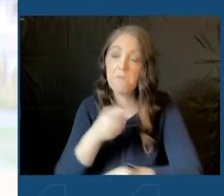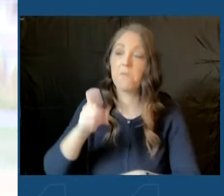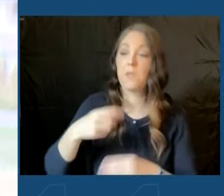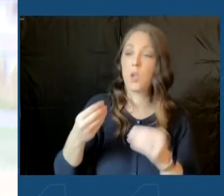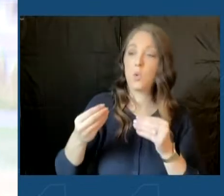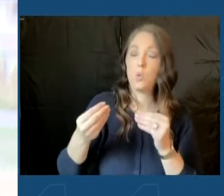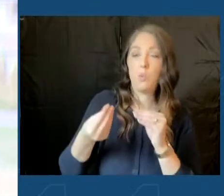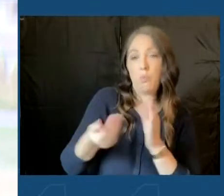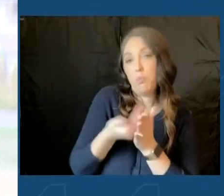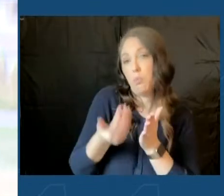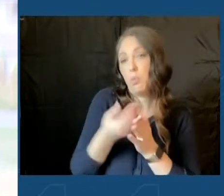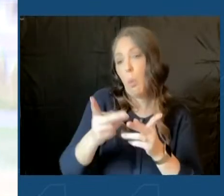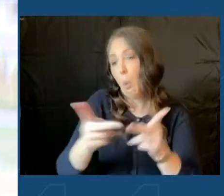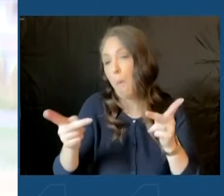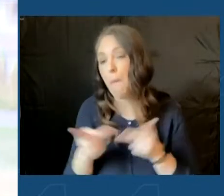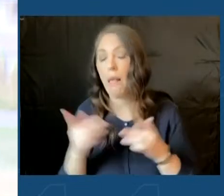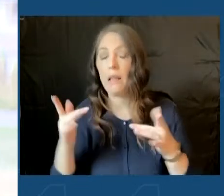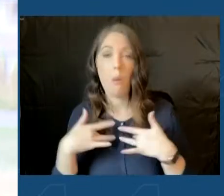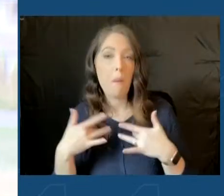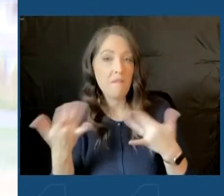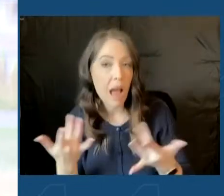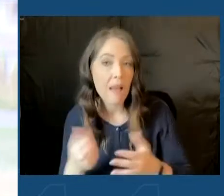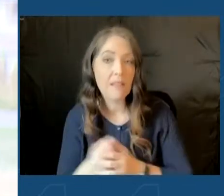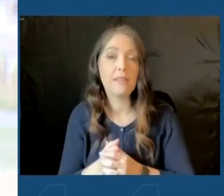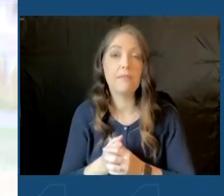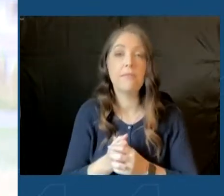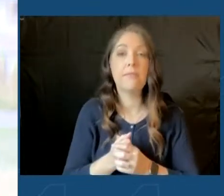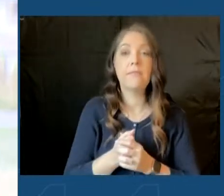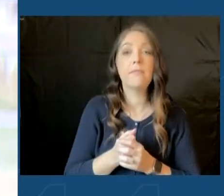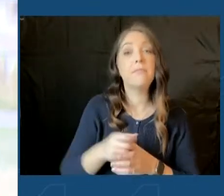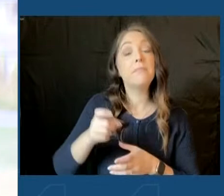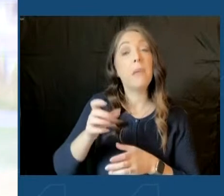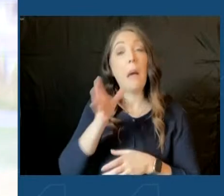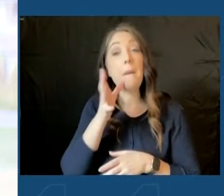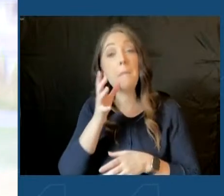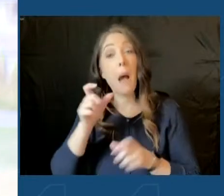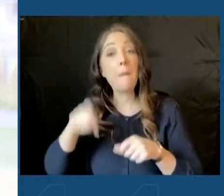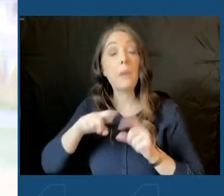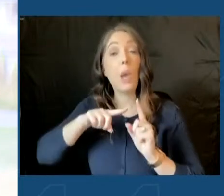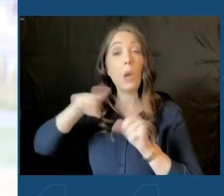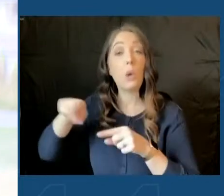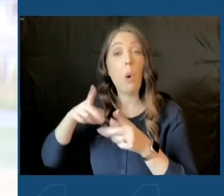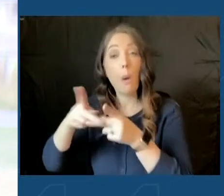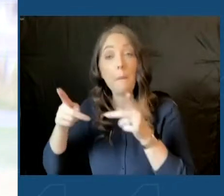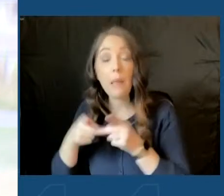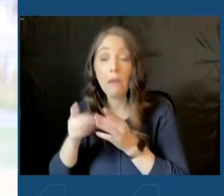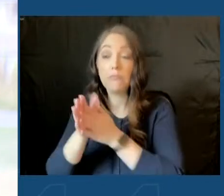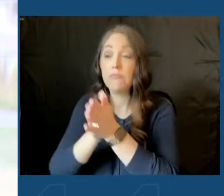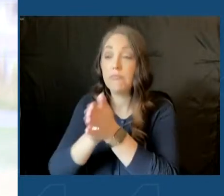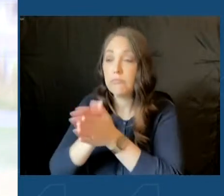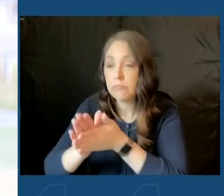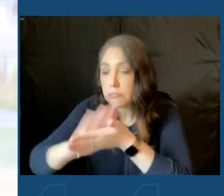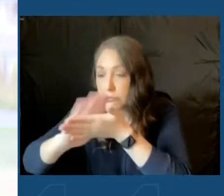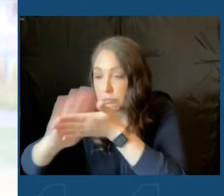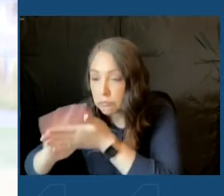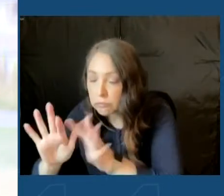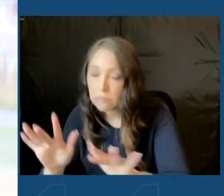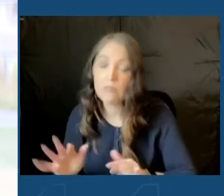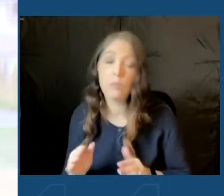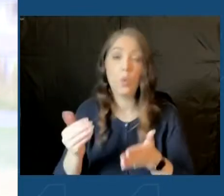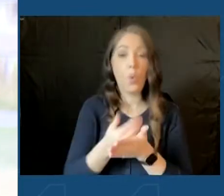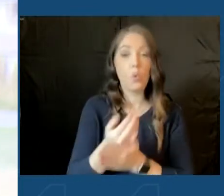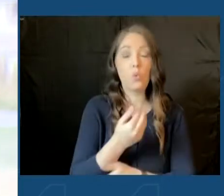programming, a seasonal comfort station. You know, moms got to be able to take their kids into places, clean them up, wash their hands. New restrooms, seating